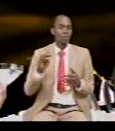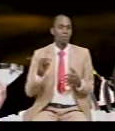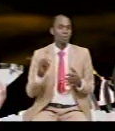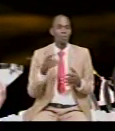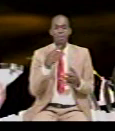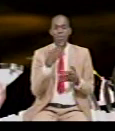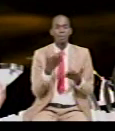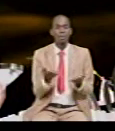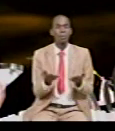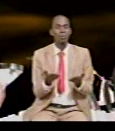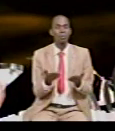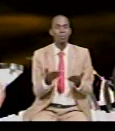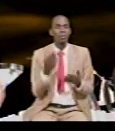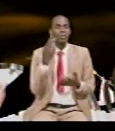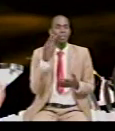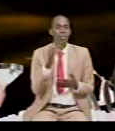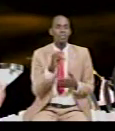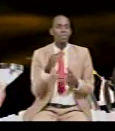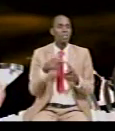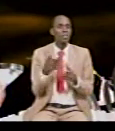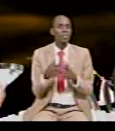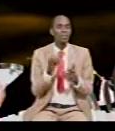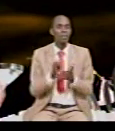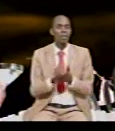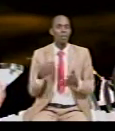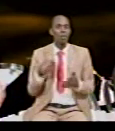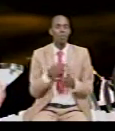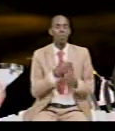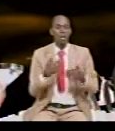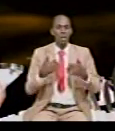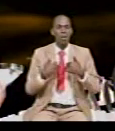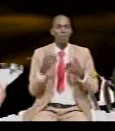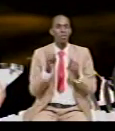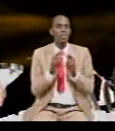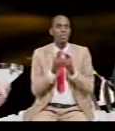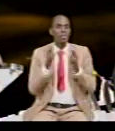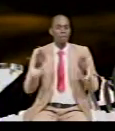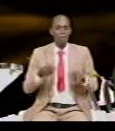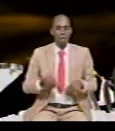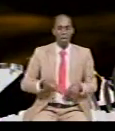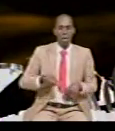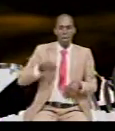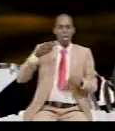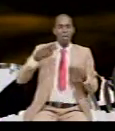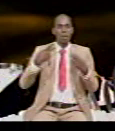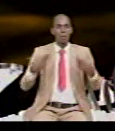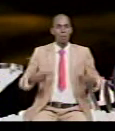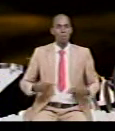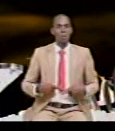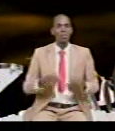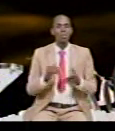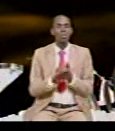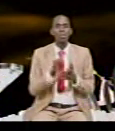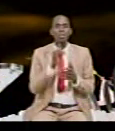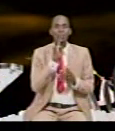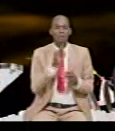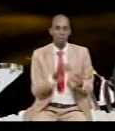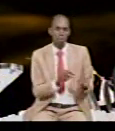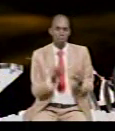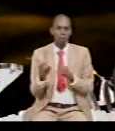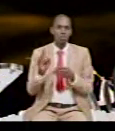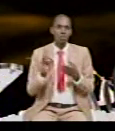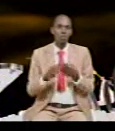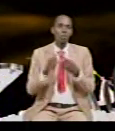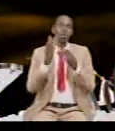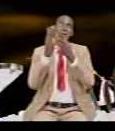"Seeing then that we have a great high priest that is passed into the